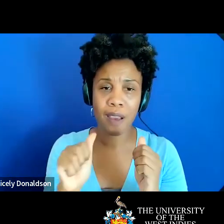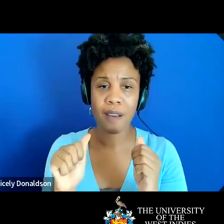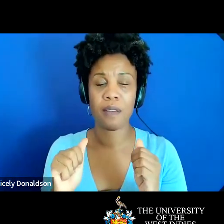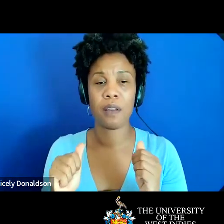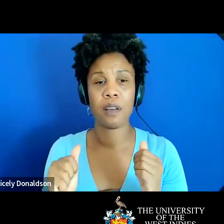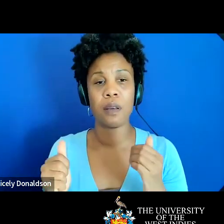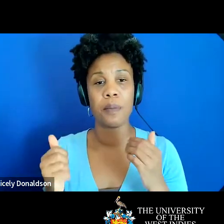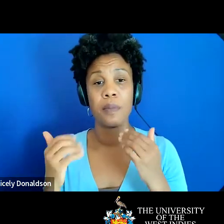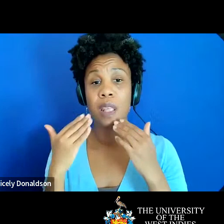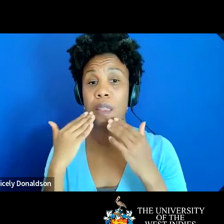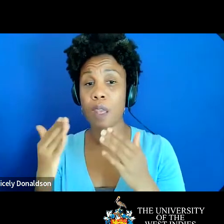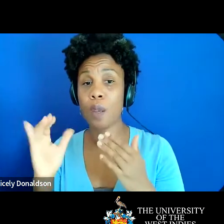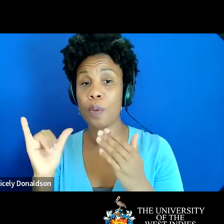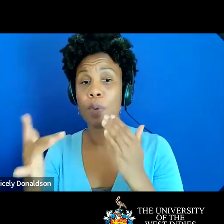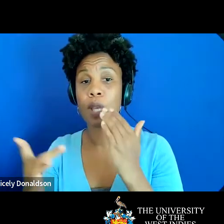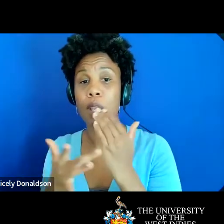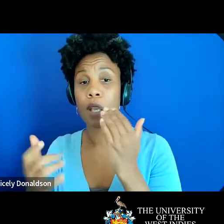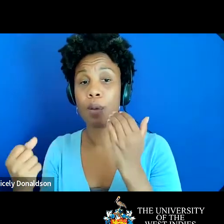the technical support